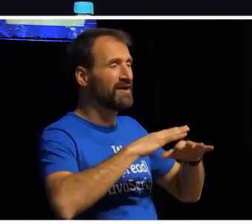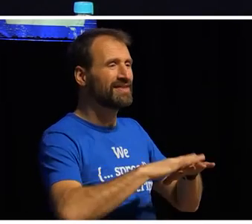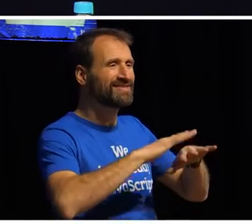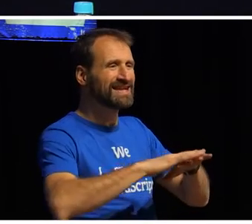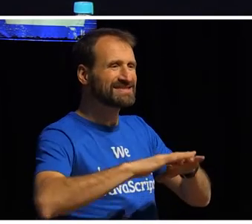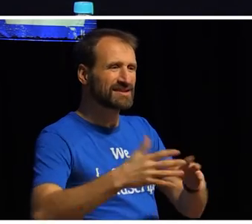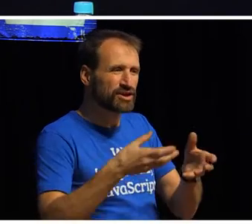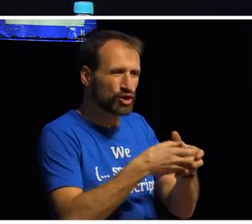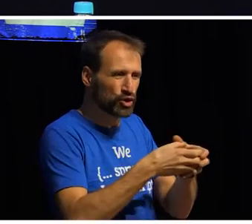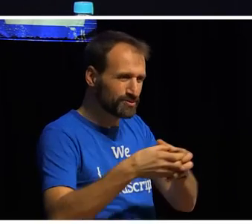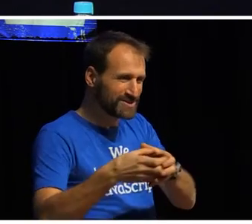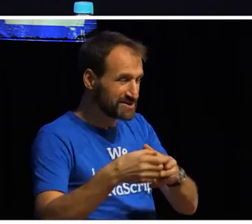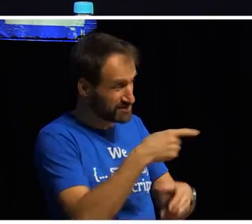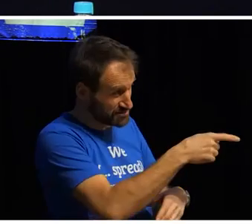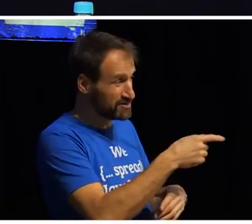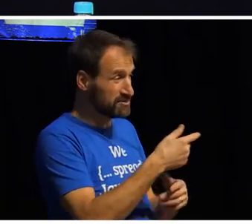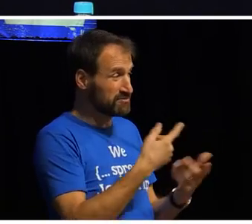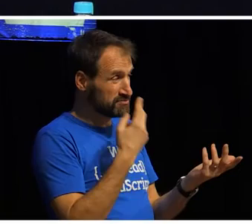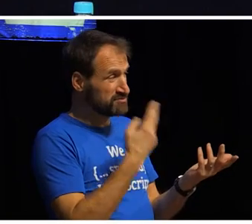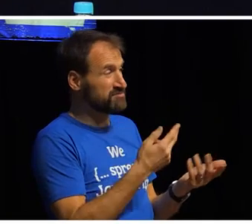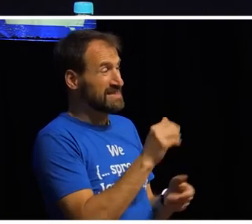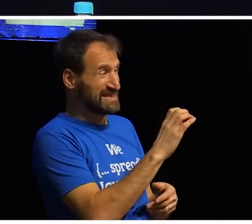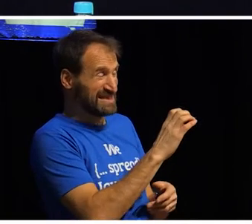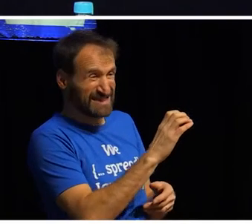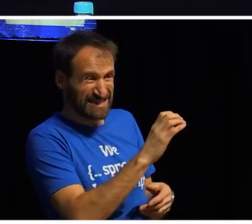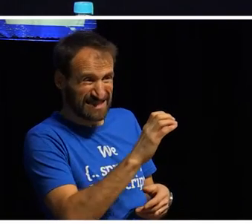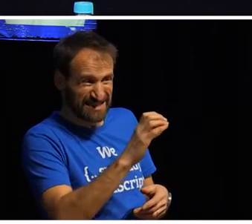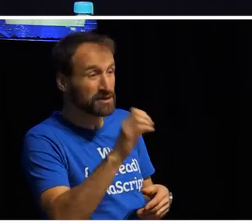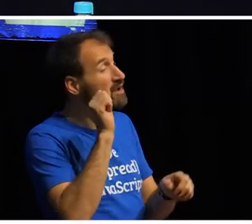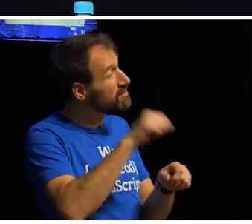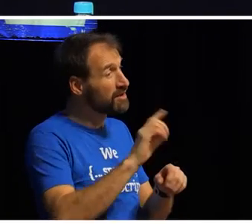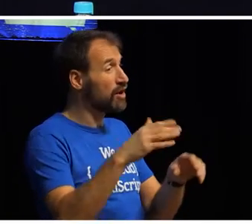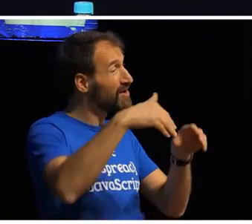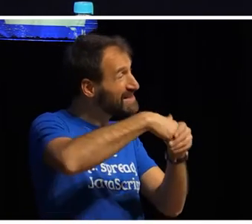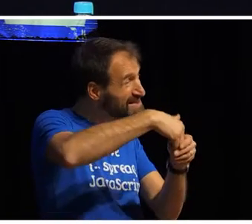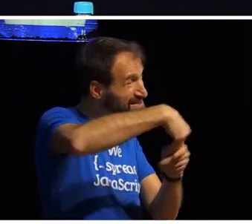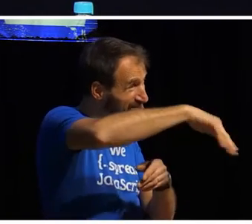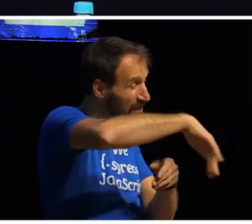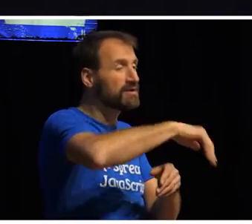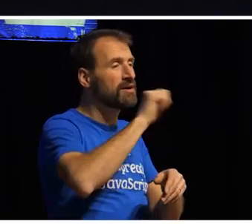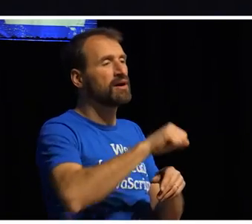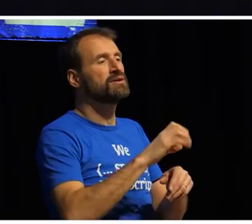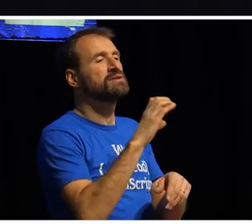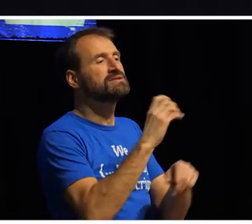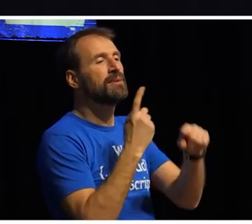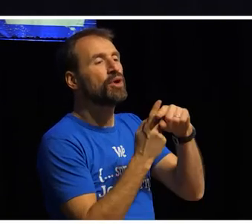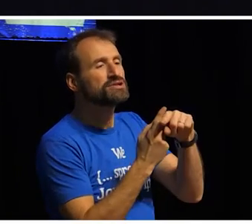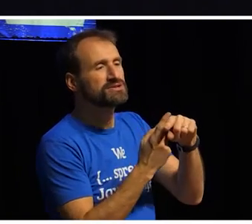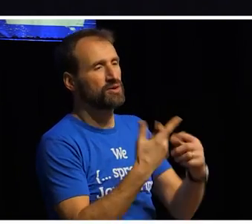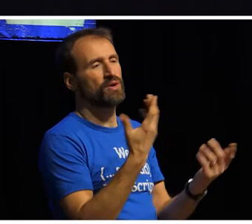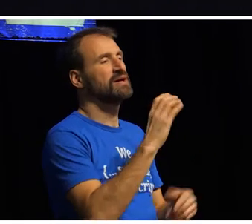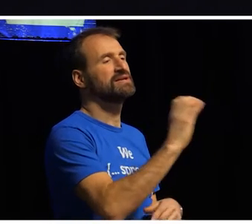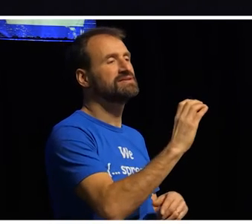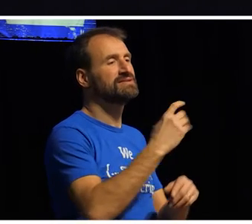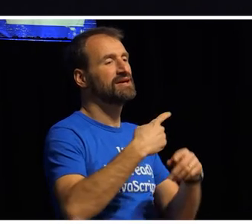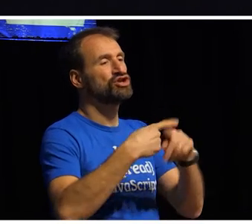if they have multiple C's they could apply to the C+ inside the group or they could apply to the star outside the group and